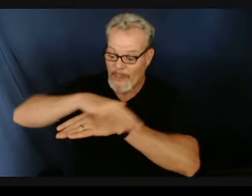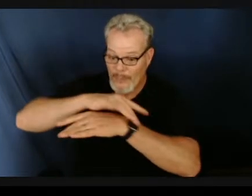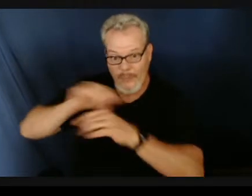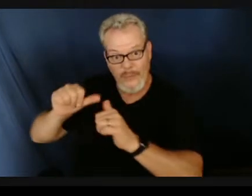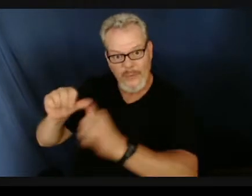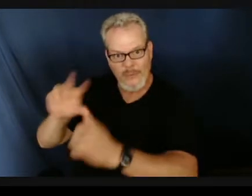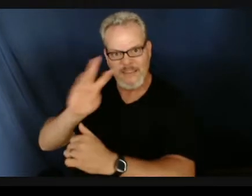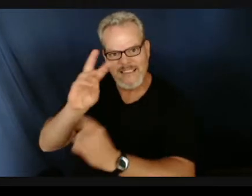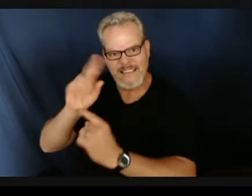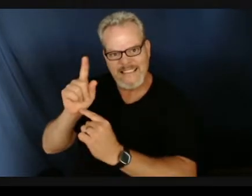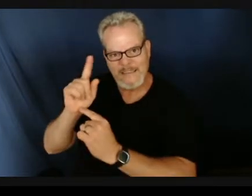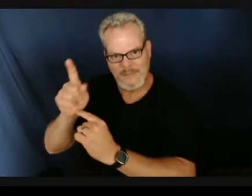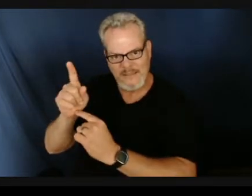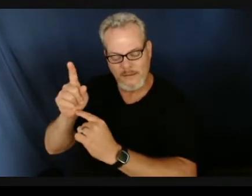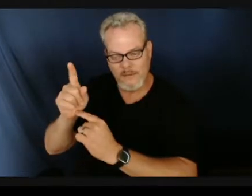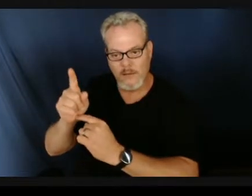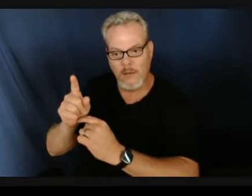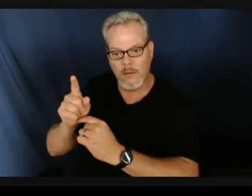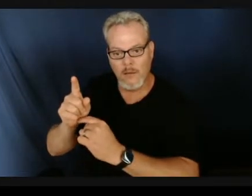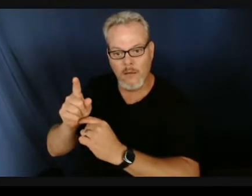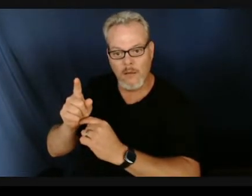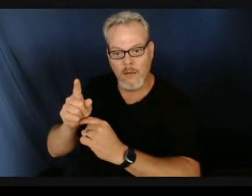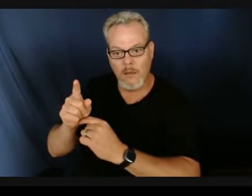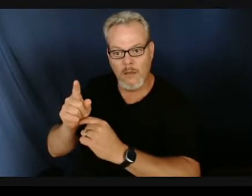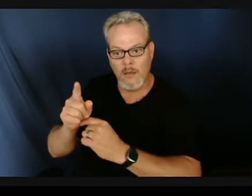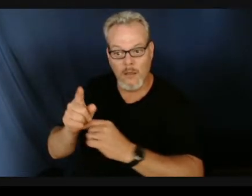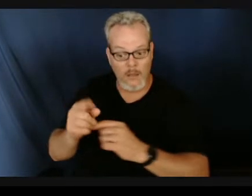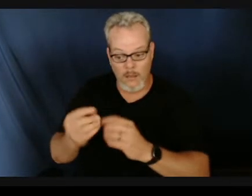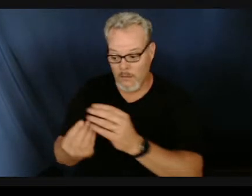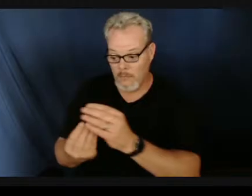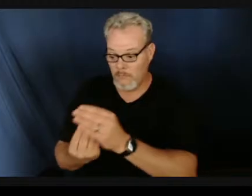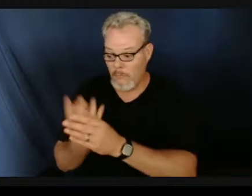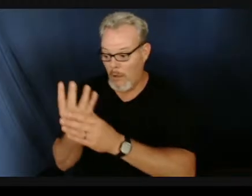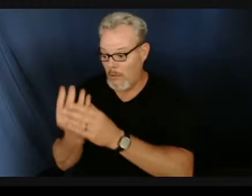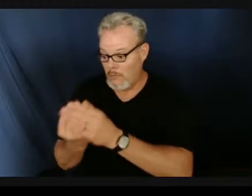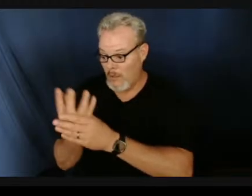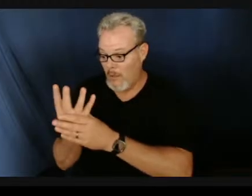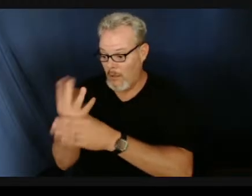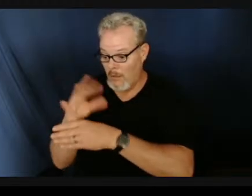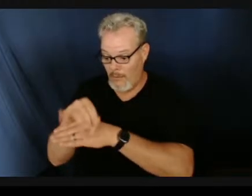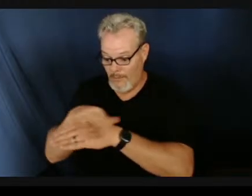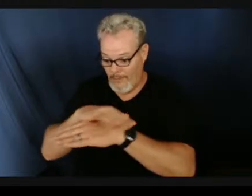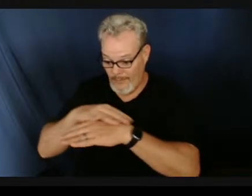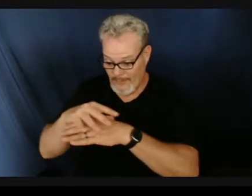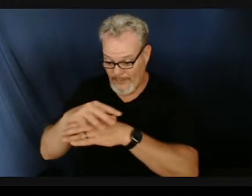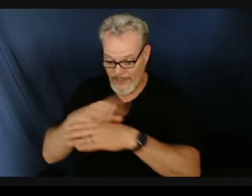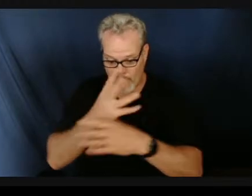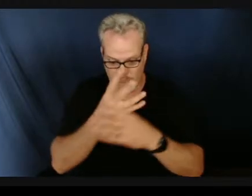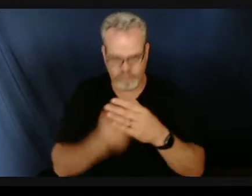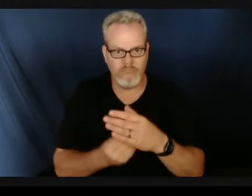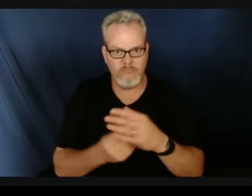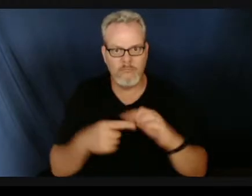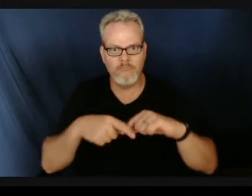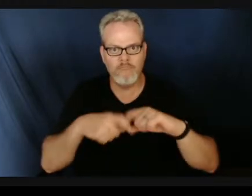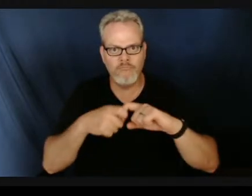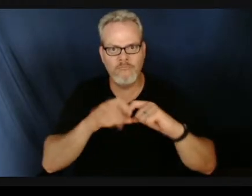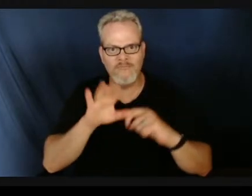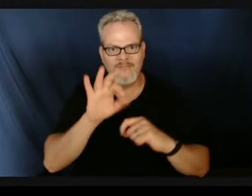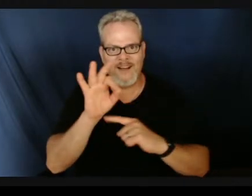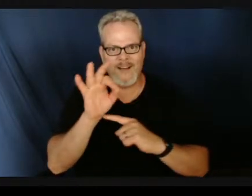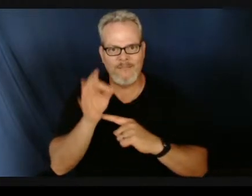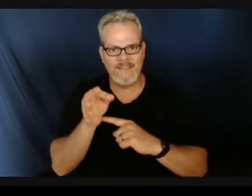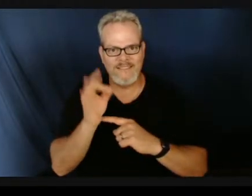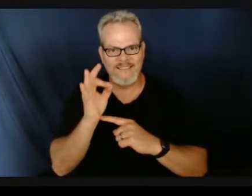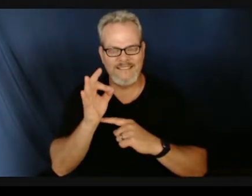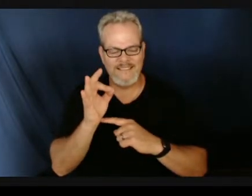with 9 minutes of time between each, right? So 9 minutes plus 12 minutes, that's about 21 minutes there